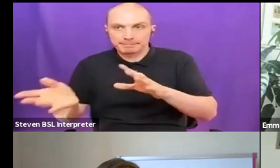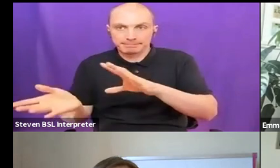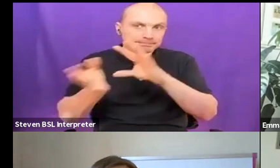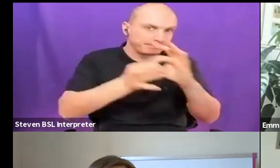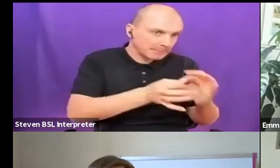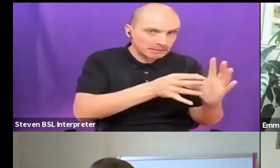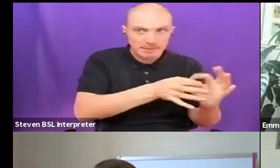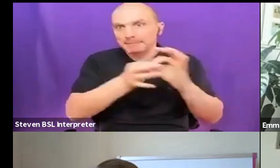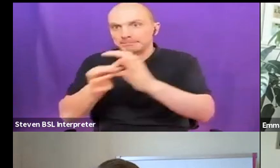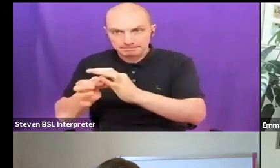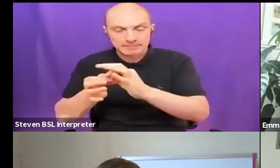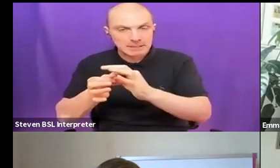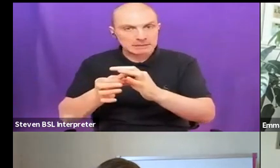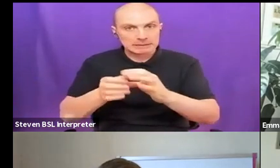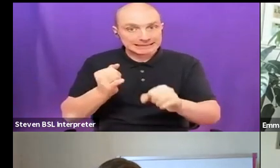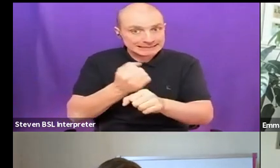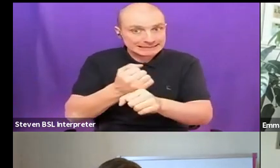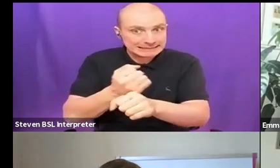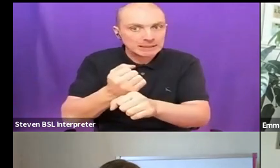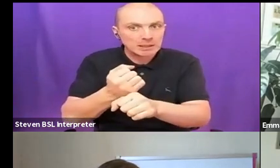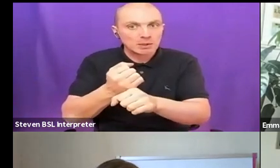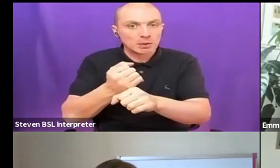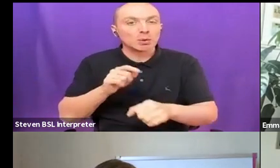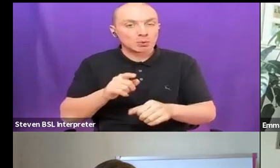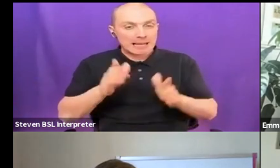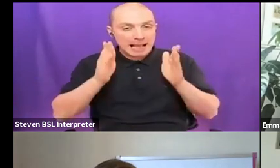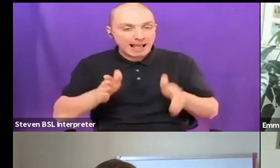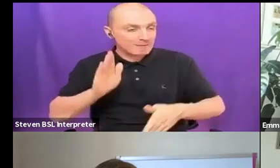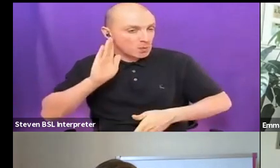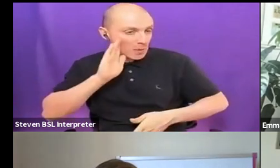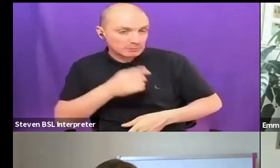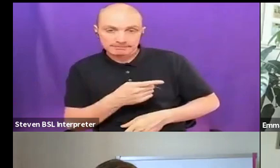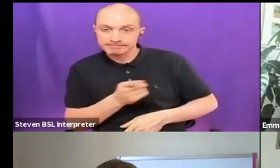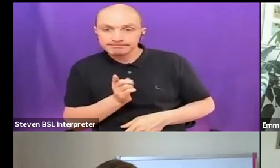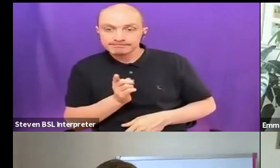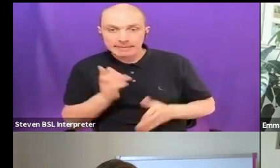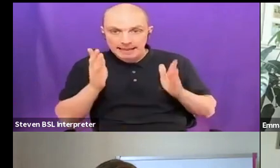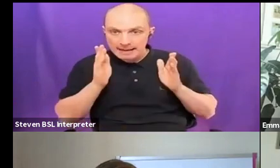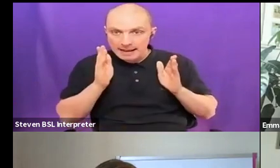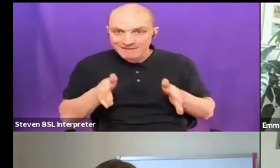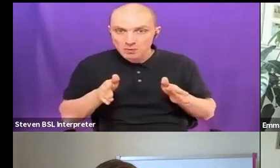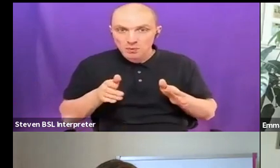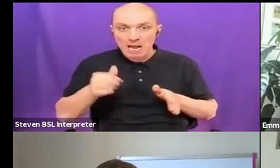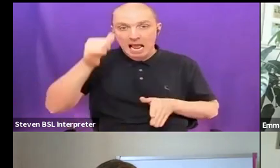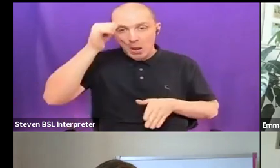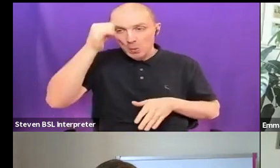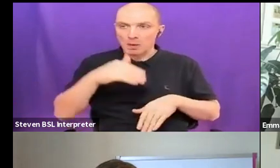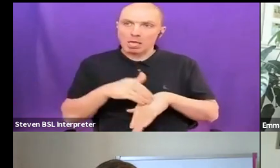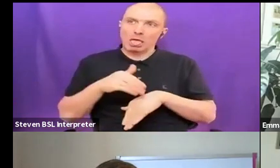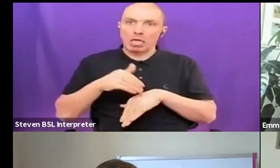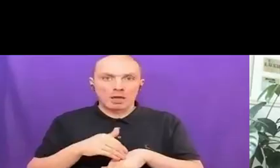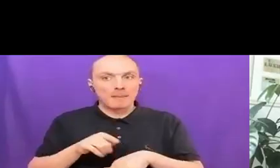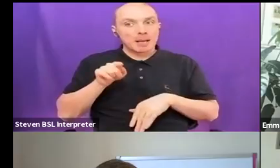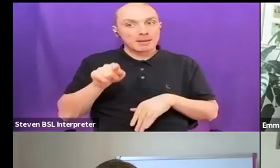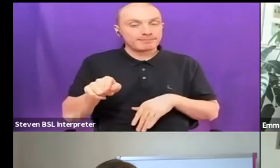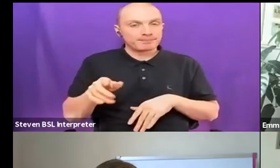listening to what people need to change about places. And then again, I know it's crabby, but it is the old local government thing